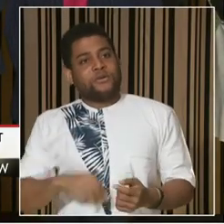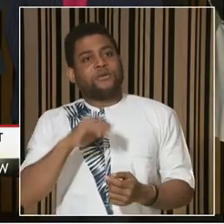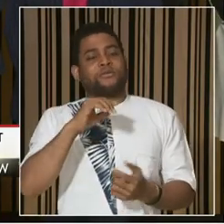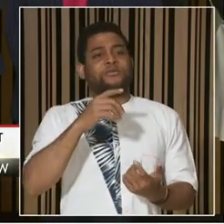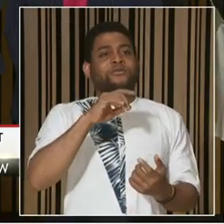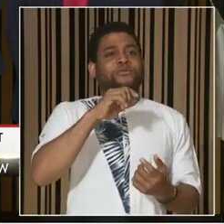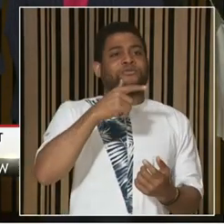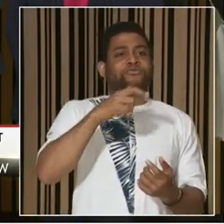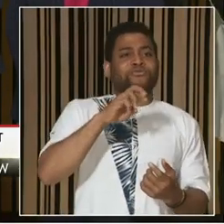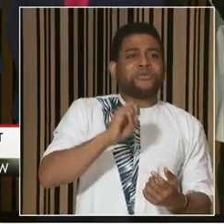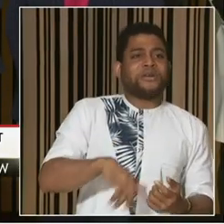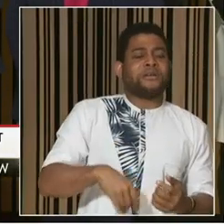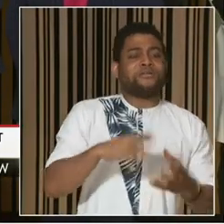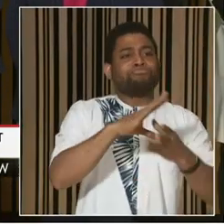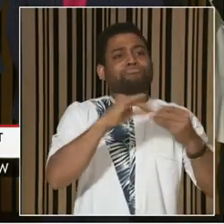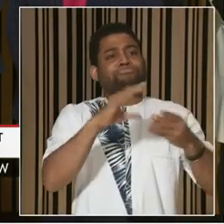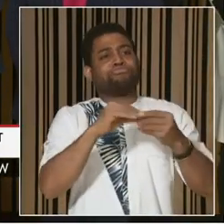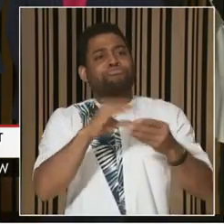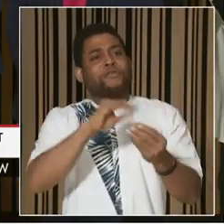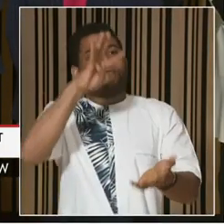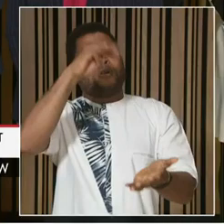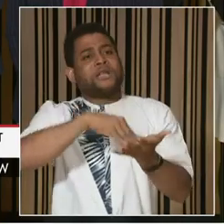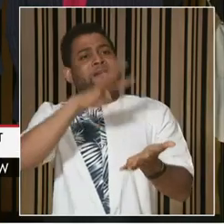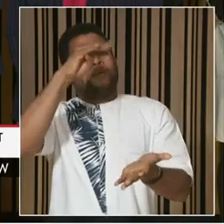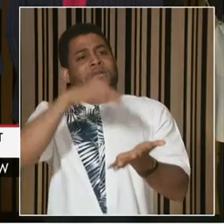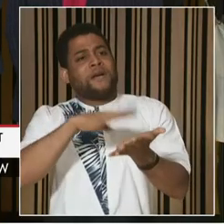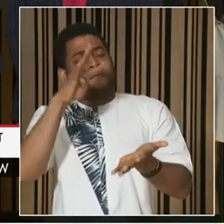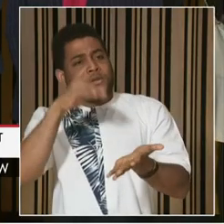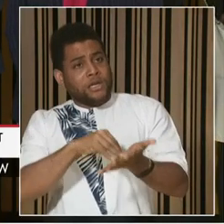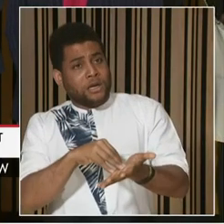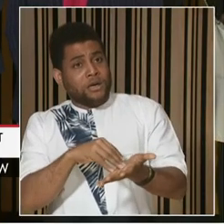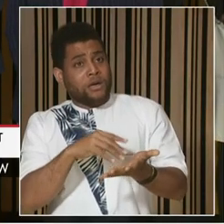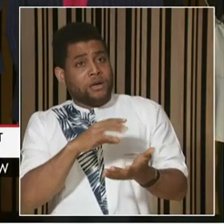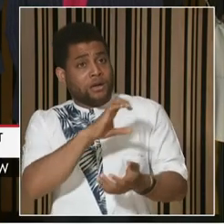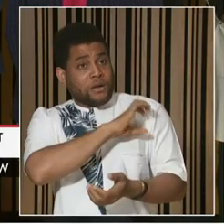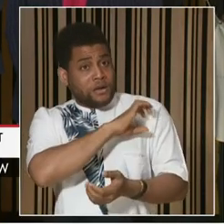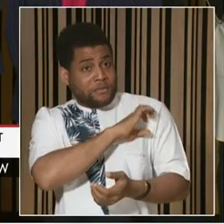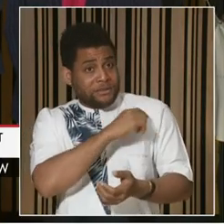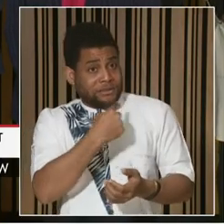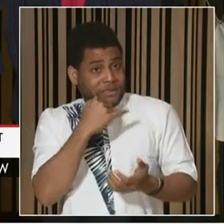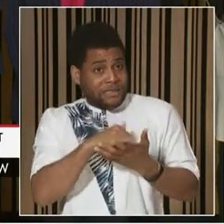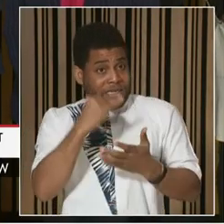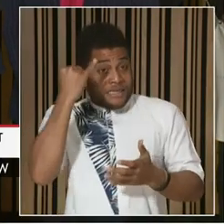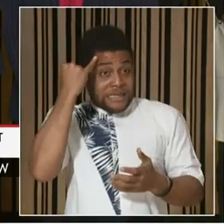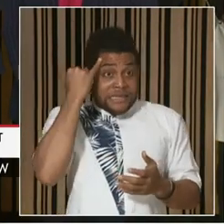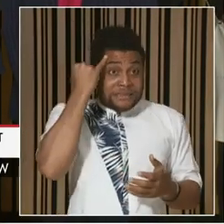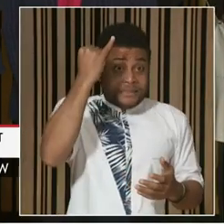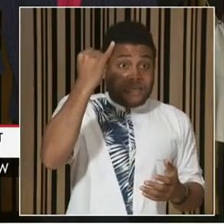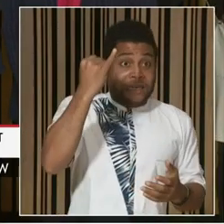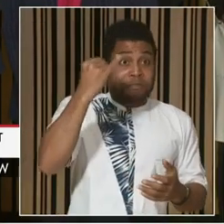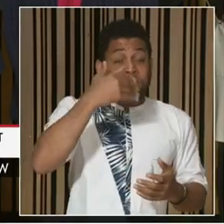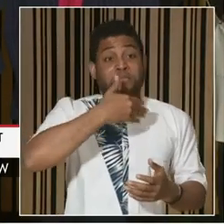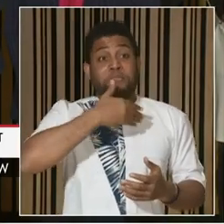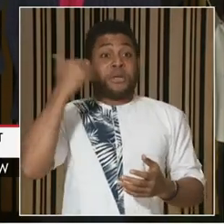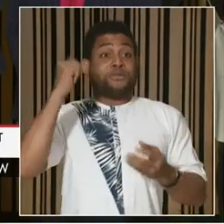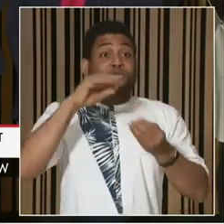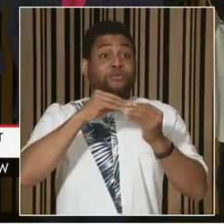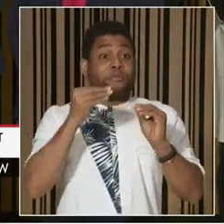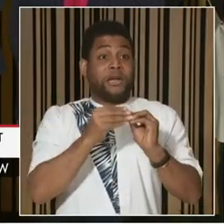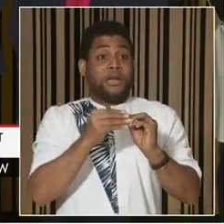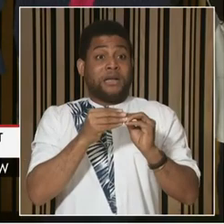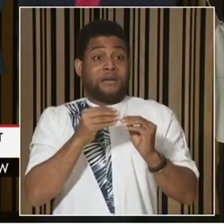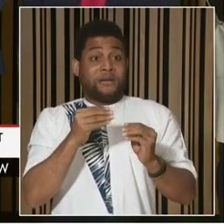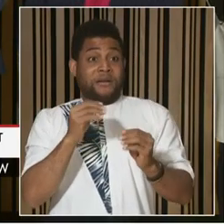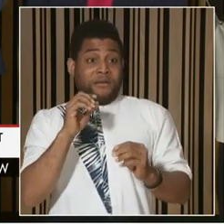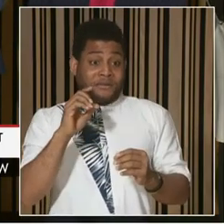time. Is there any sense, I mean, has the police department given you a sense of 4,000 is the ideal number? Like, that's where MPD has to be to do what it has to